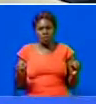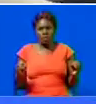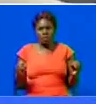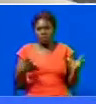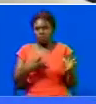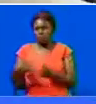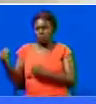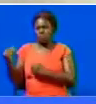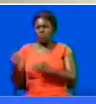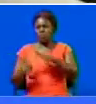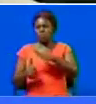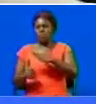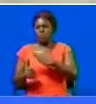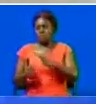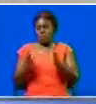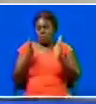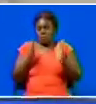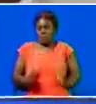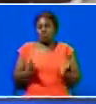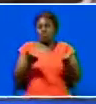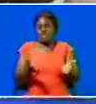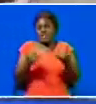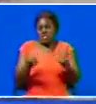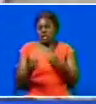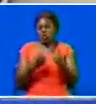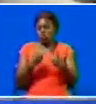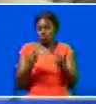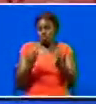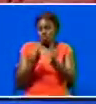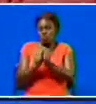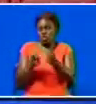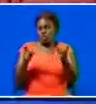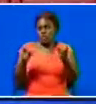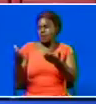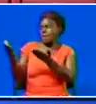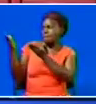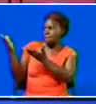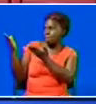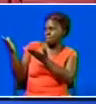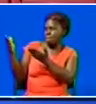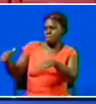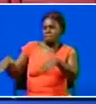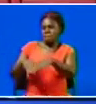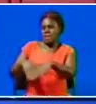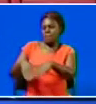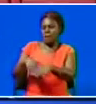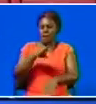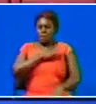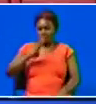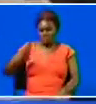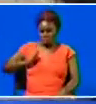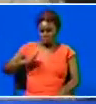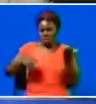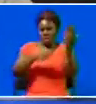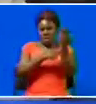when she went to the ministry. The only available person who attempted to speak to the media, though hesitant, was a member of the board who